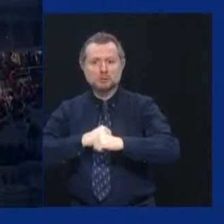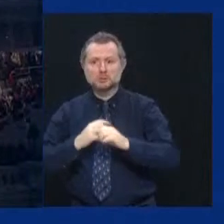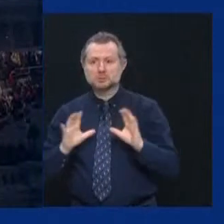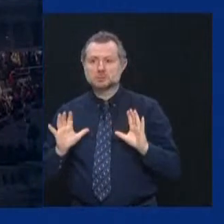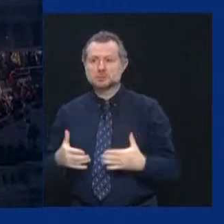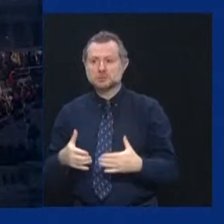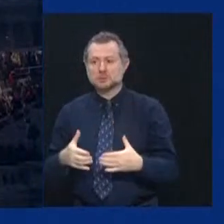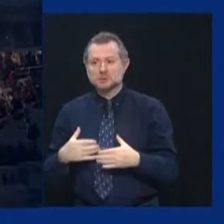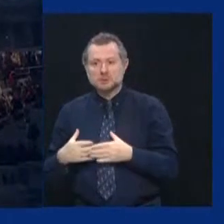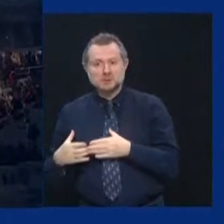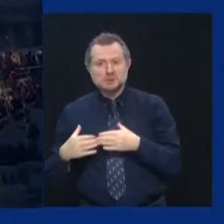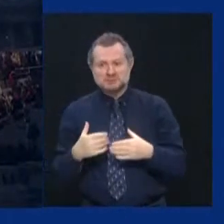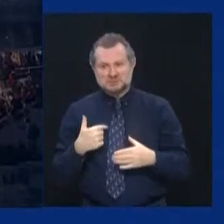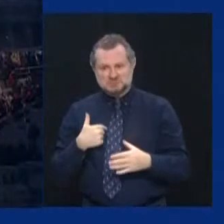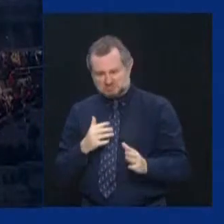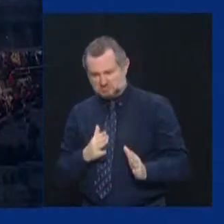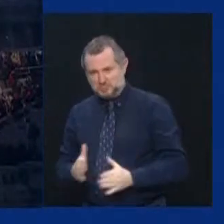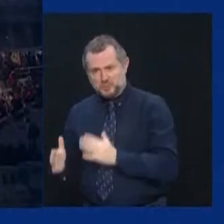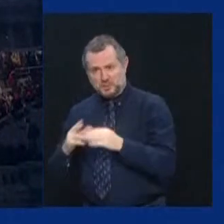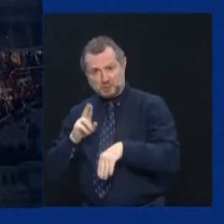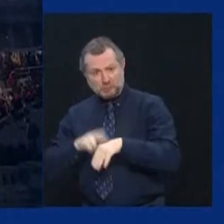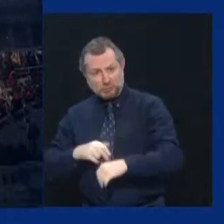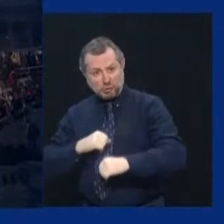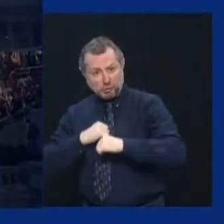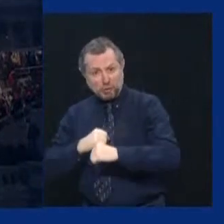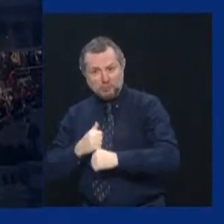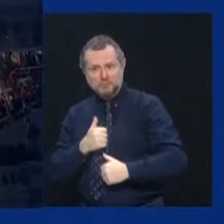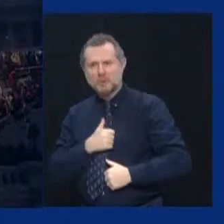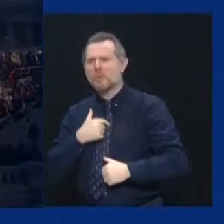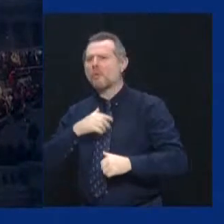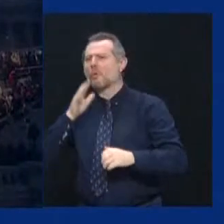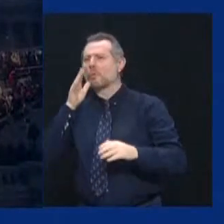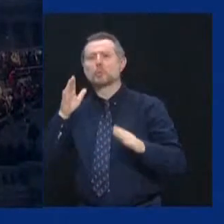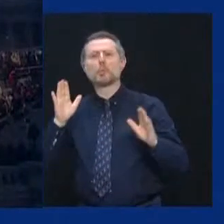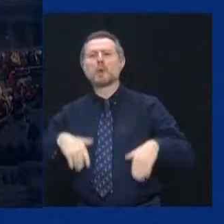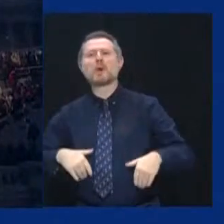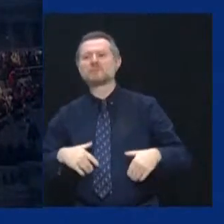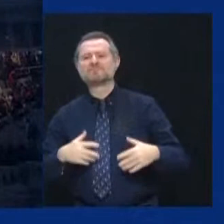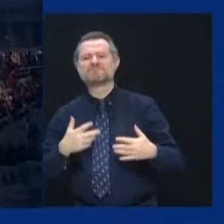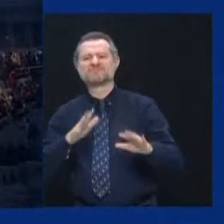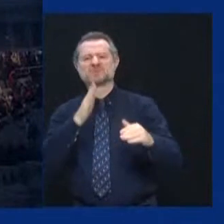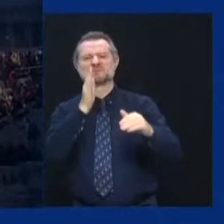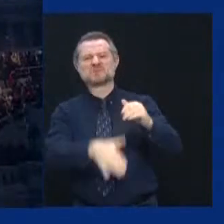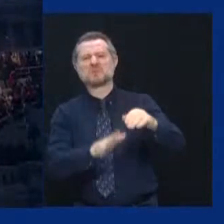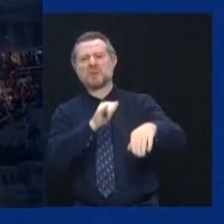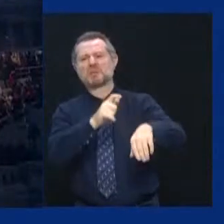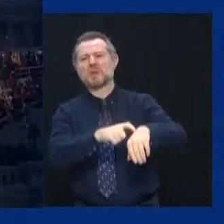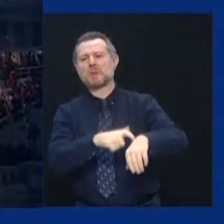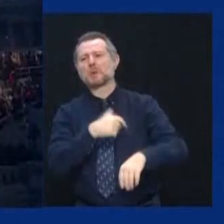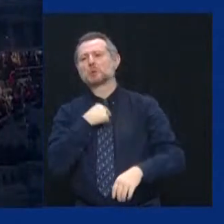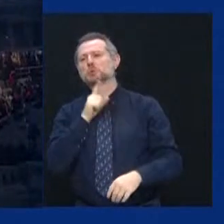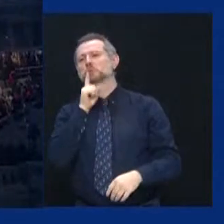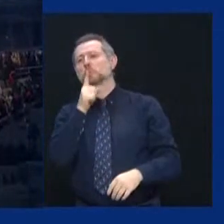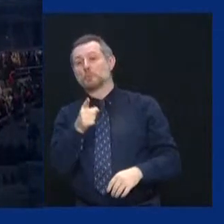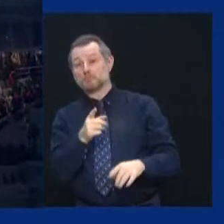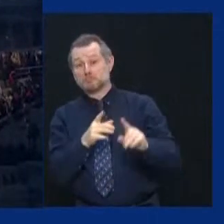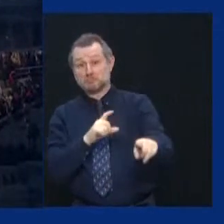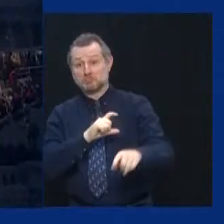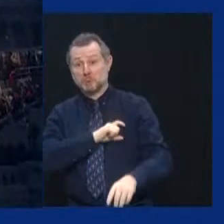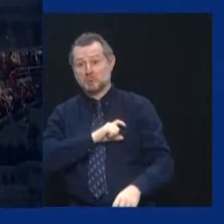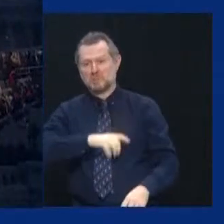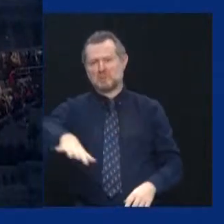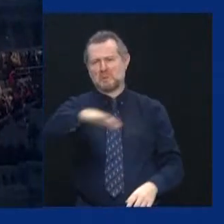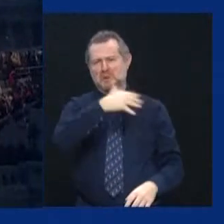National Guard and we get them down there would be hours. I'm sure, given the police presence in